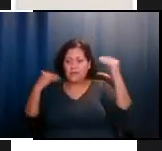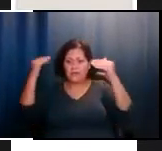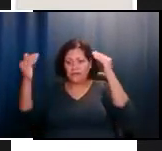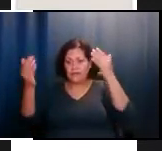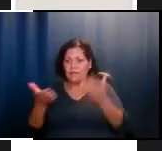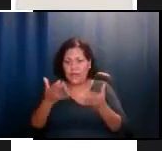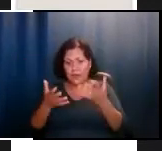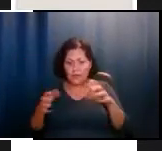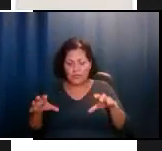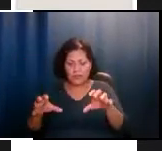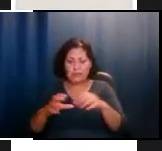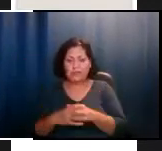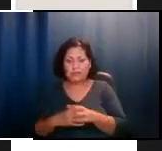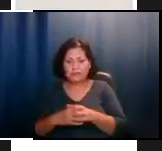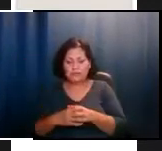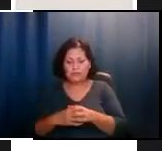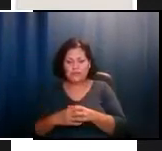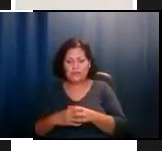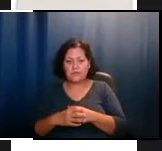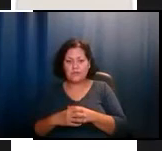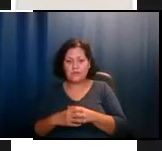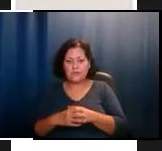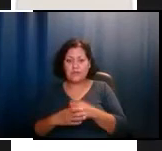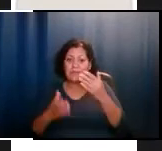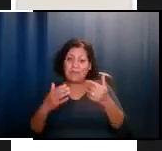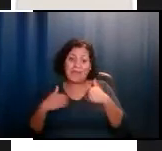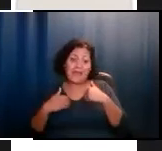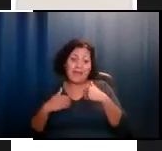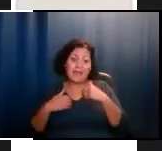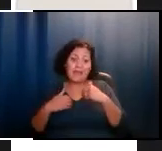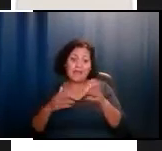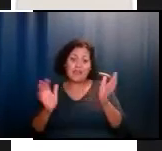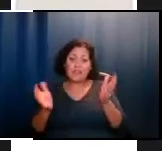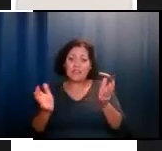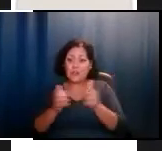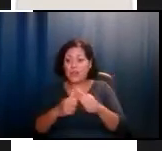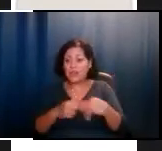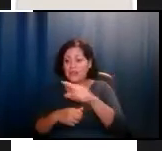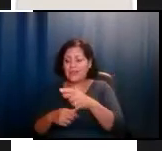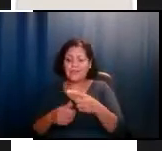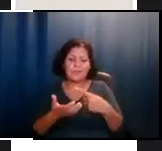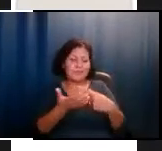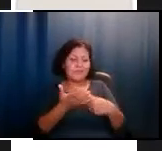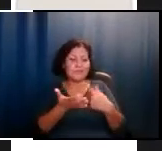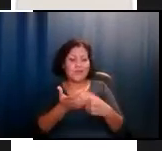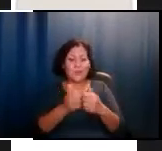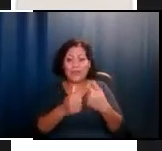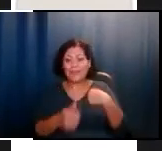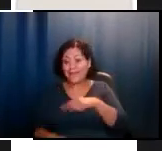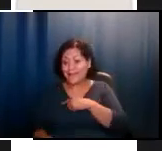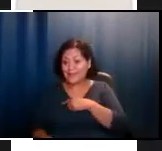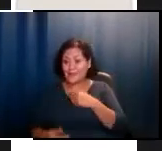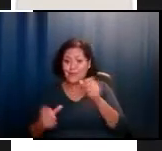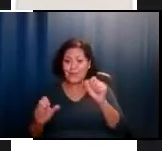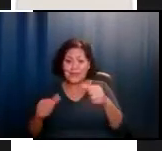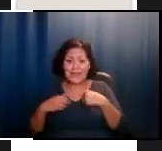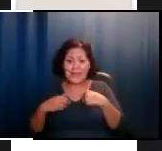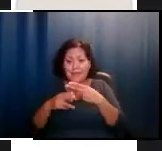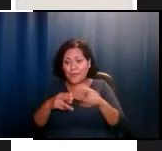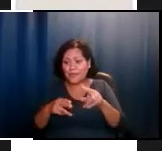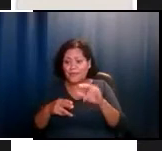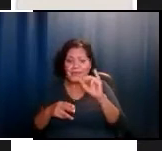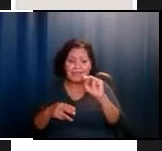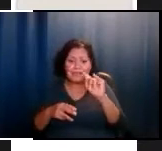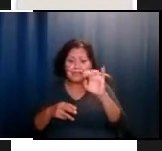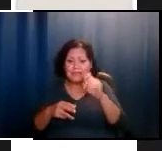do. Maybe have a conversation with them, talk to us. We could have a brief intake and